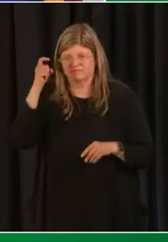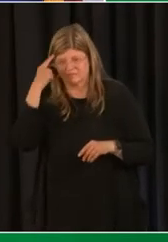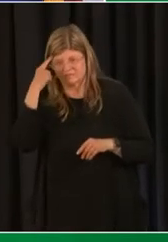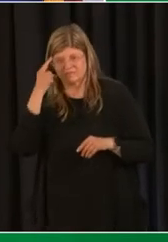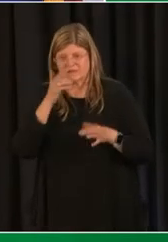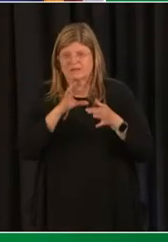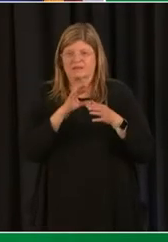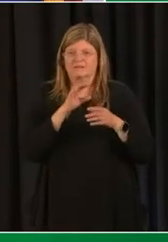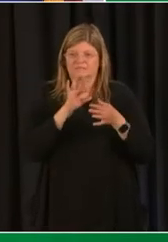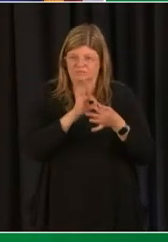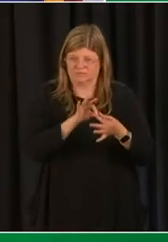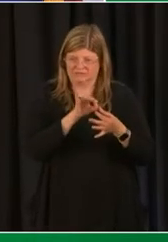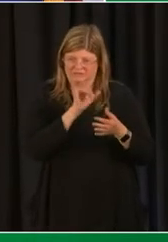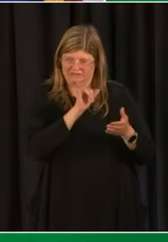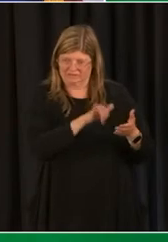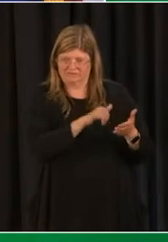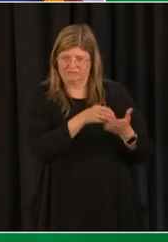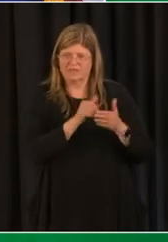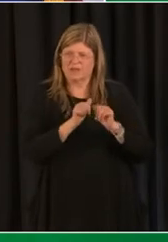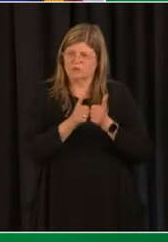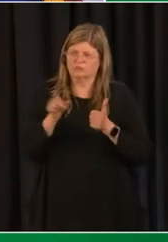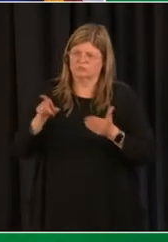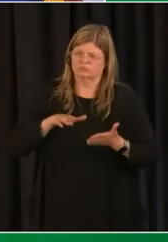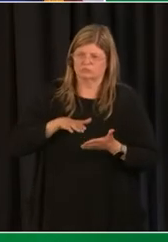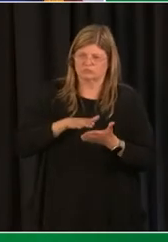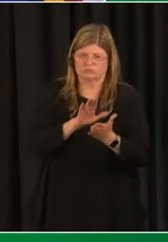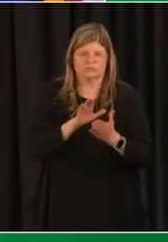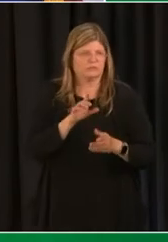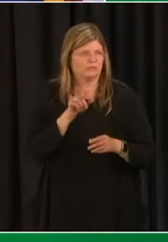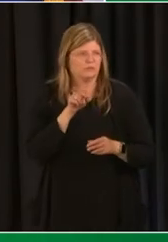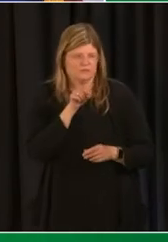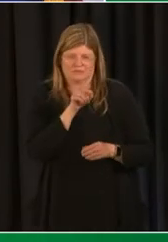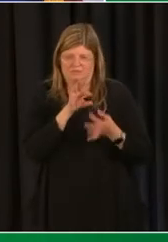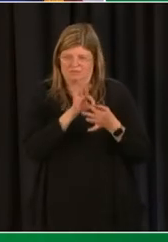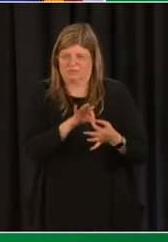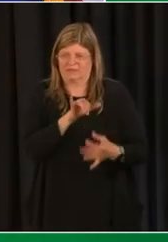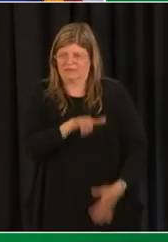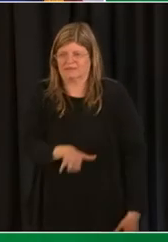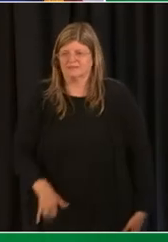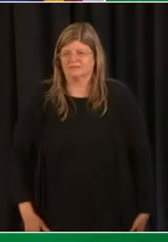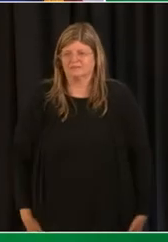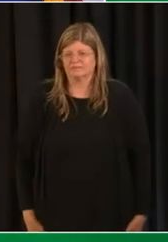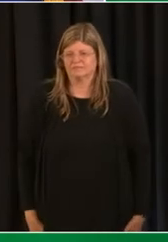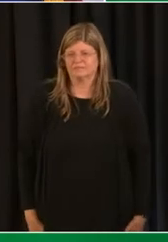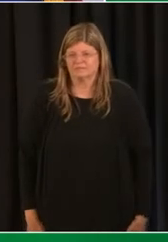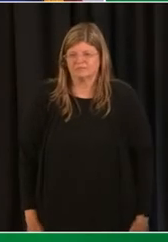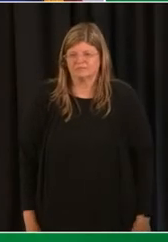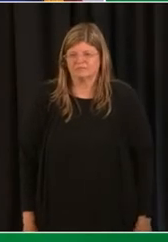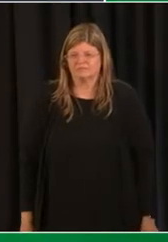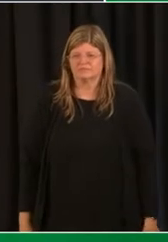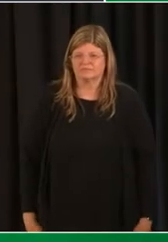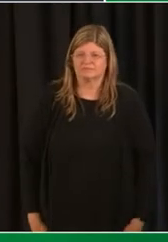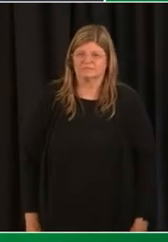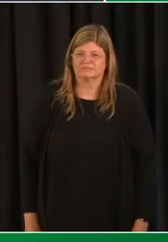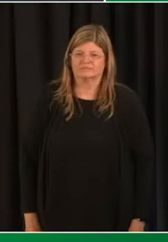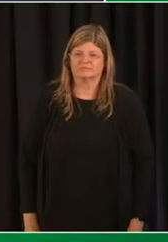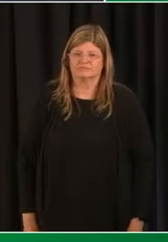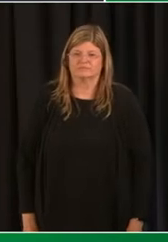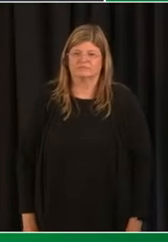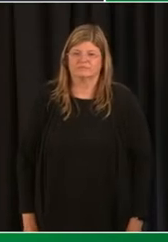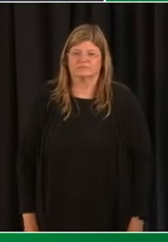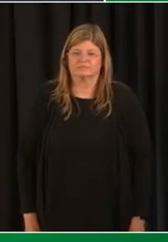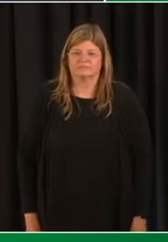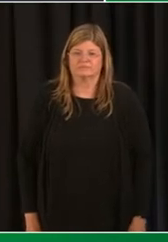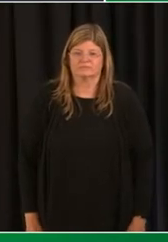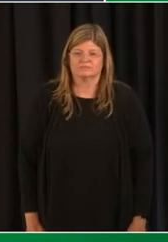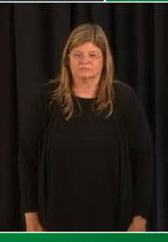you. So how do you coach people into getting ready to apply for a program like Stay DC? So first of all, let me